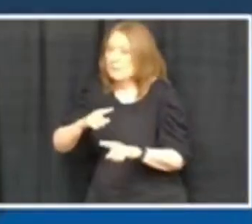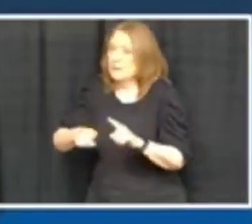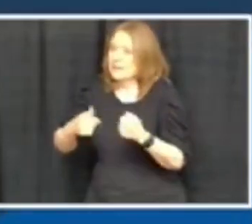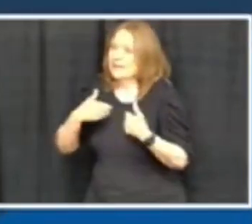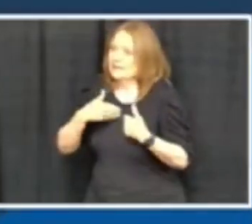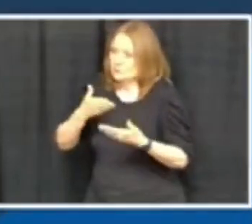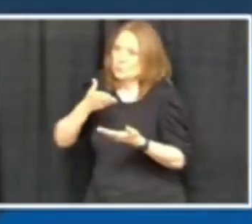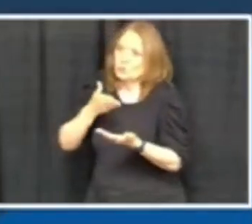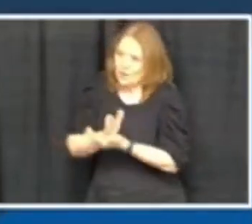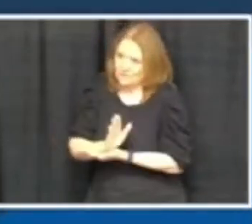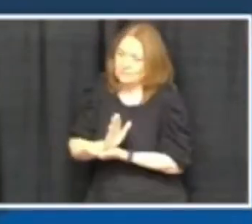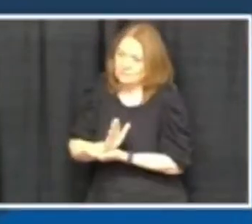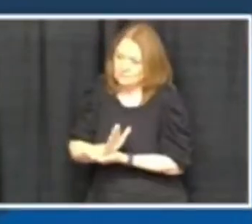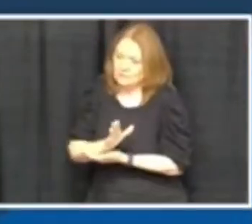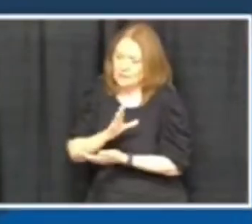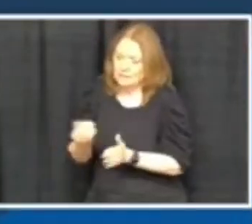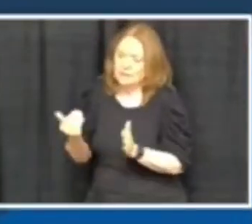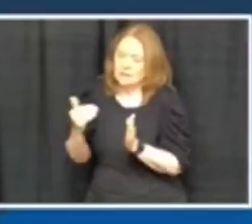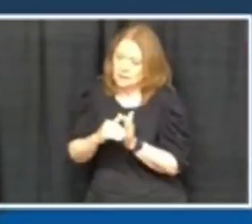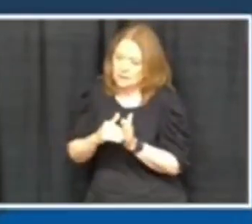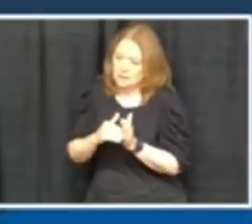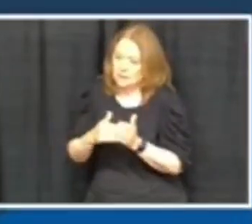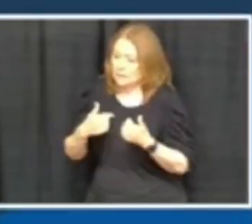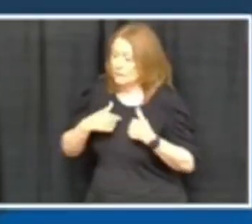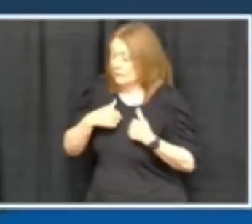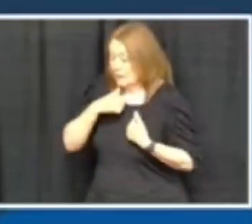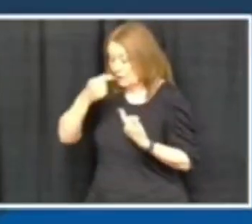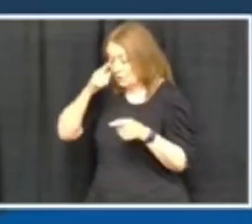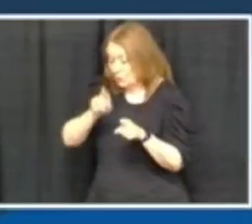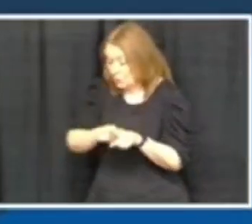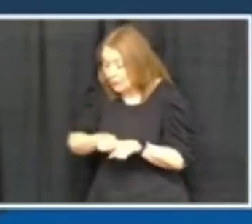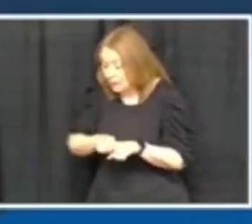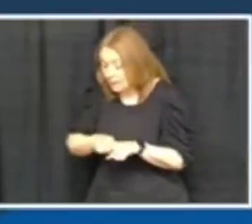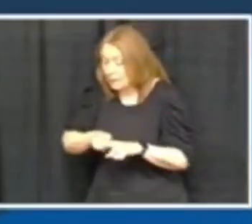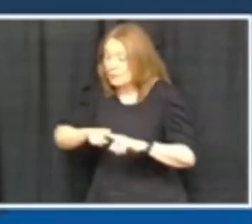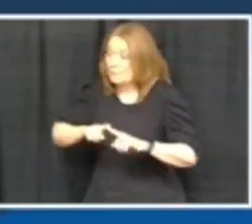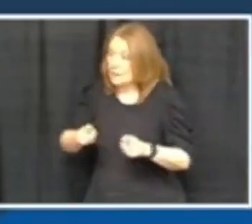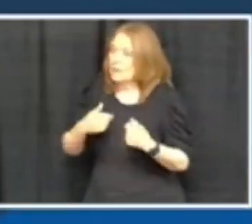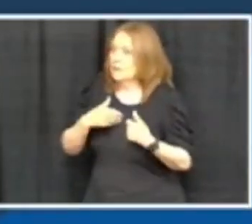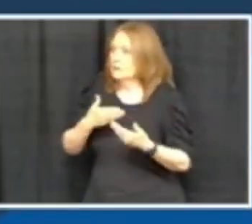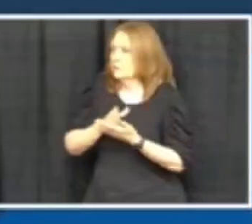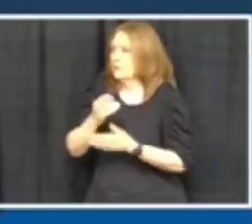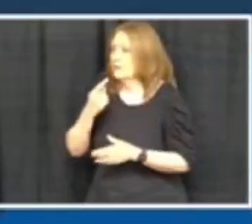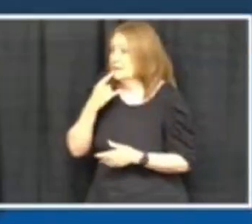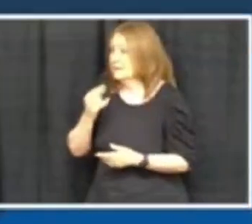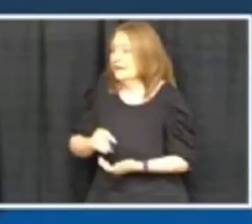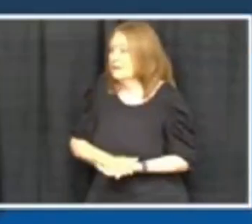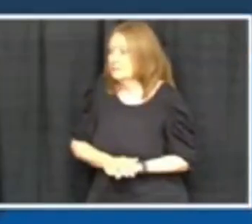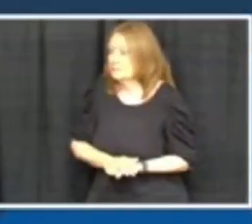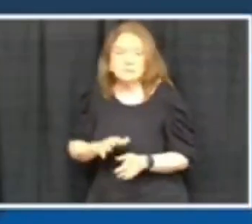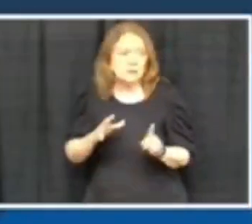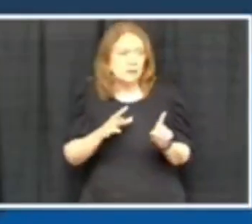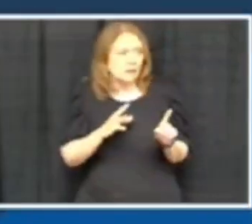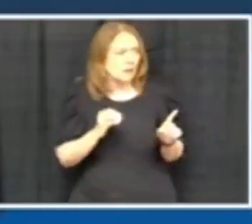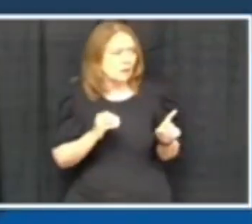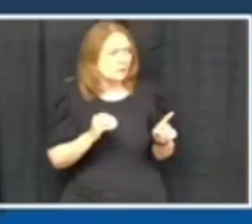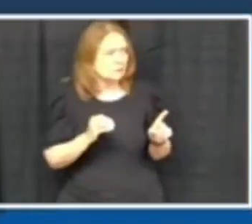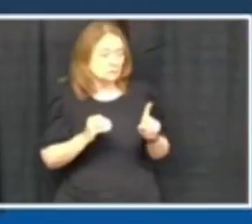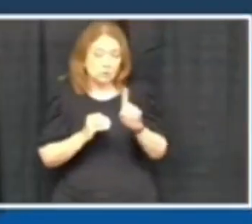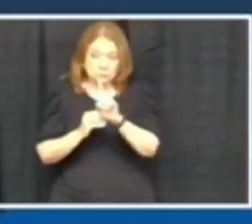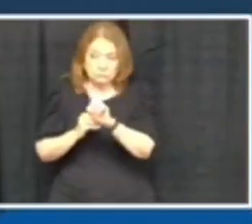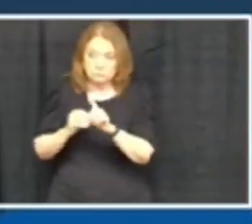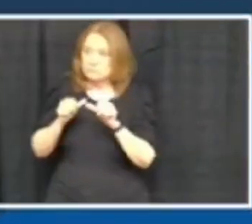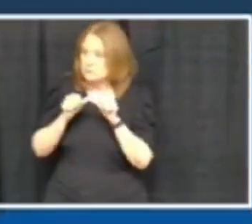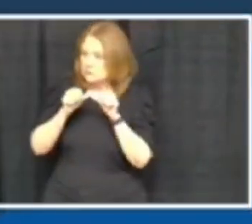do it. Yeah. And again, I don't agree with it, but he's got the right to say it. And So